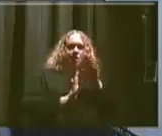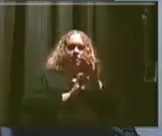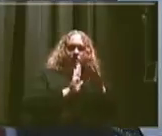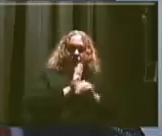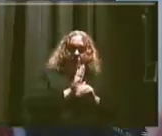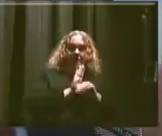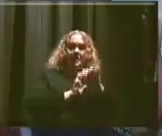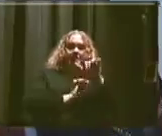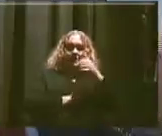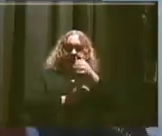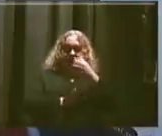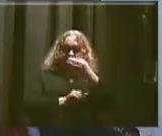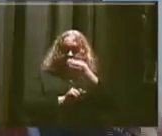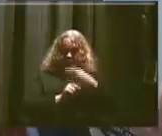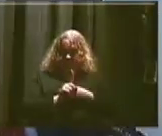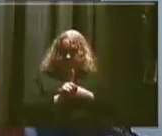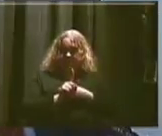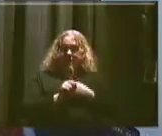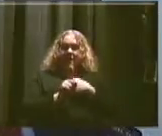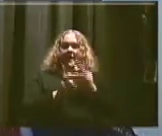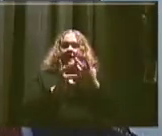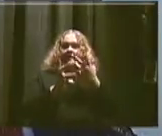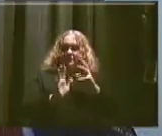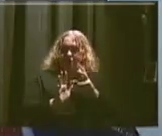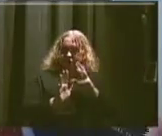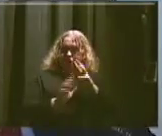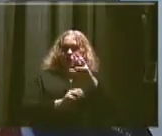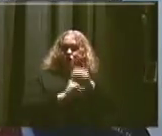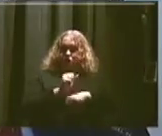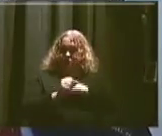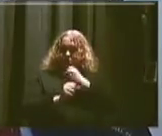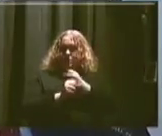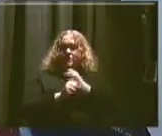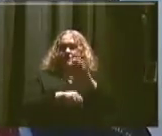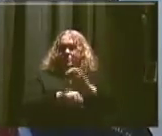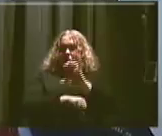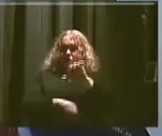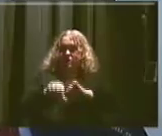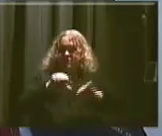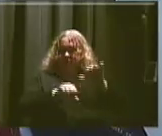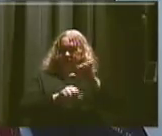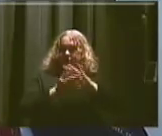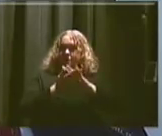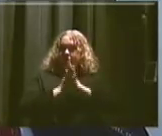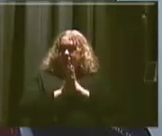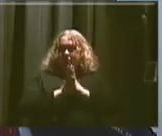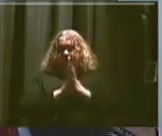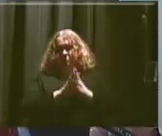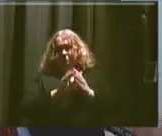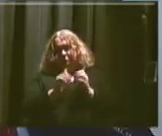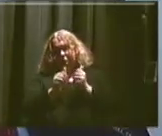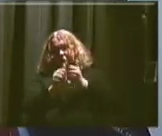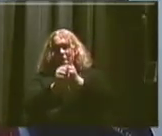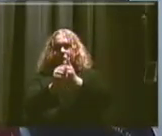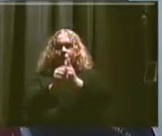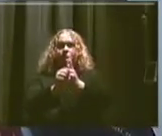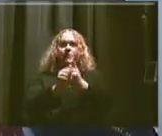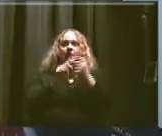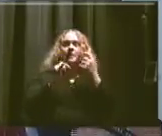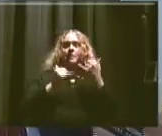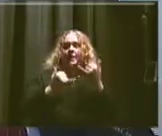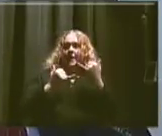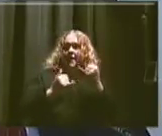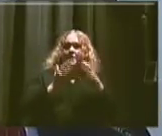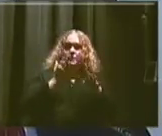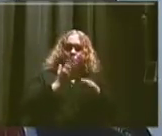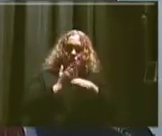10 months, he finished years of computer science to get up to speed at Manual High School. Plays varsity soccer,